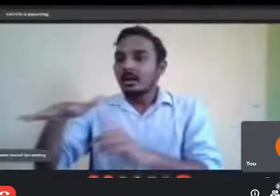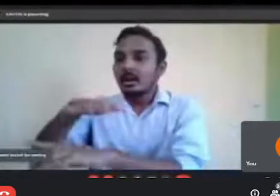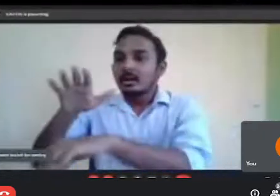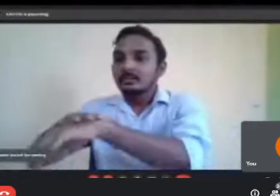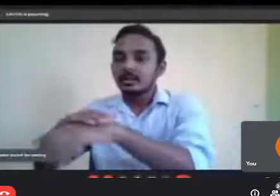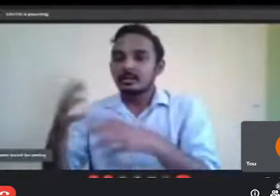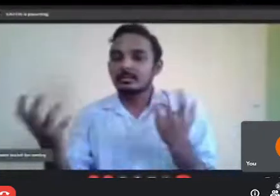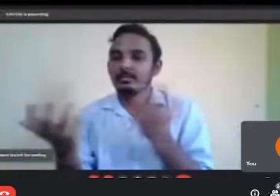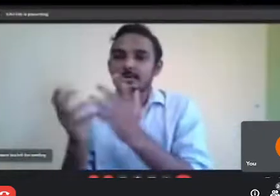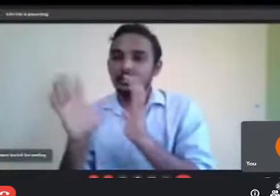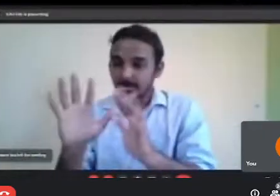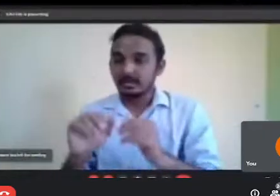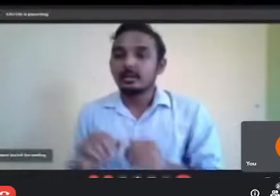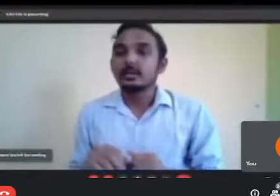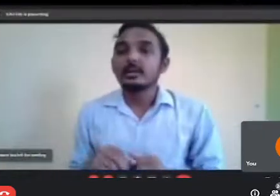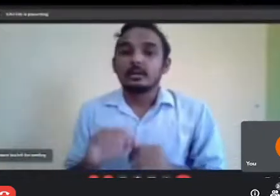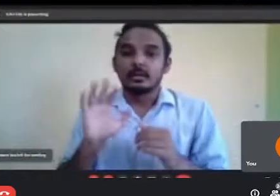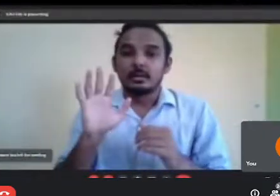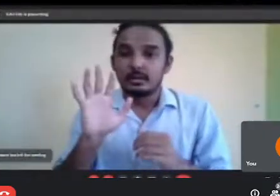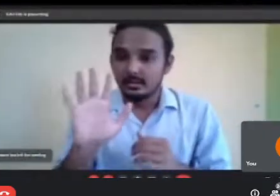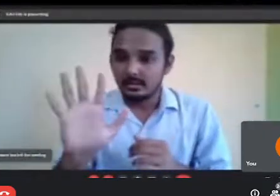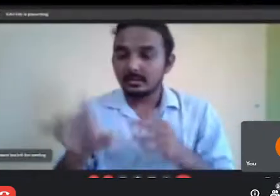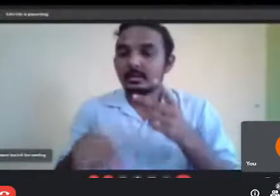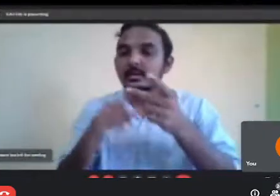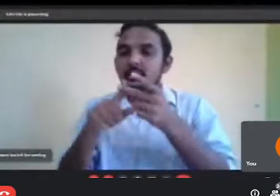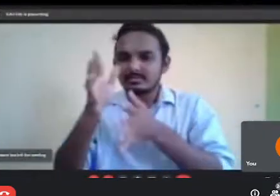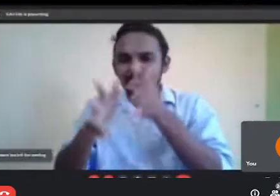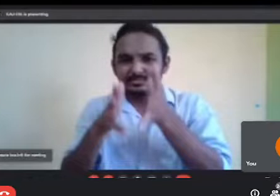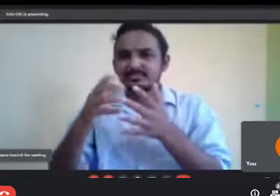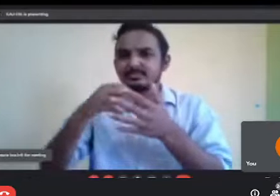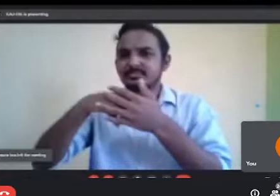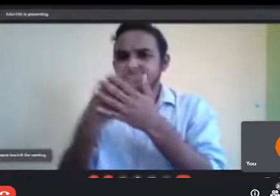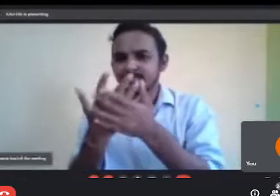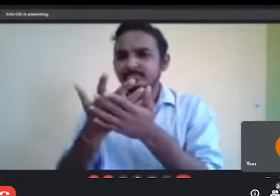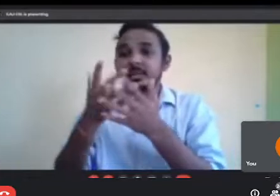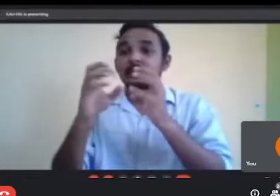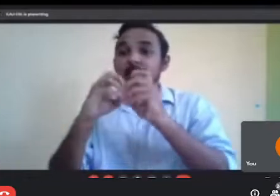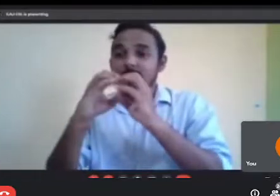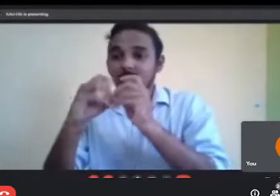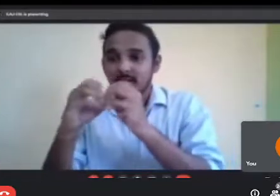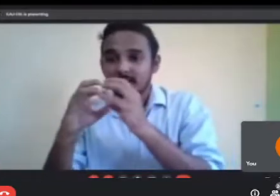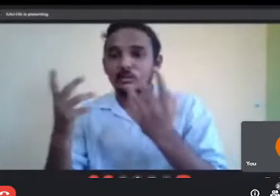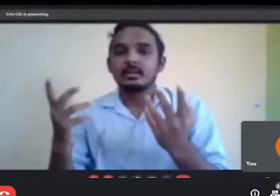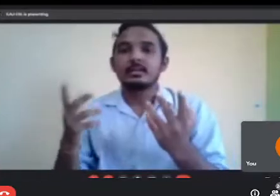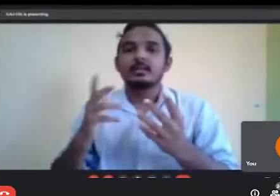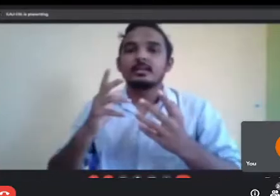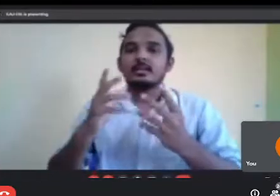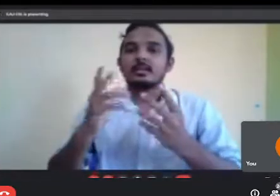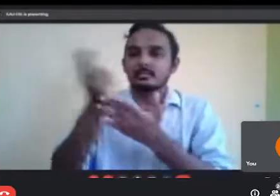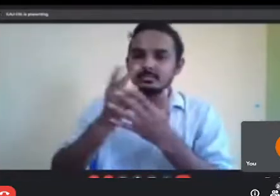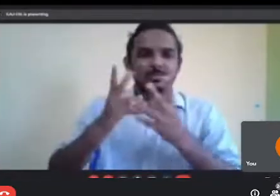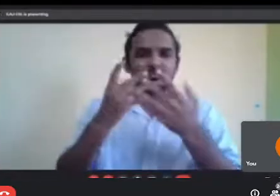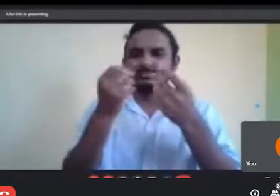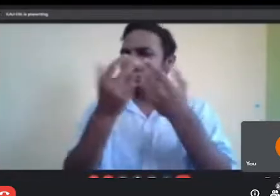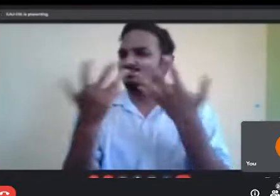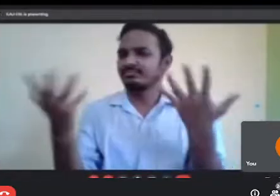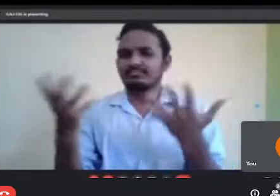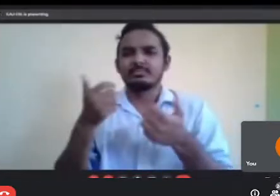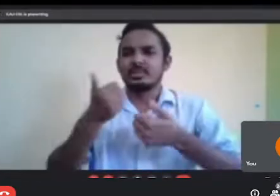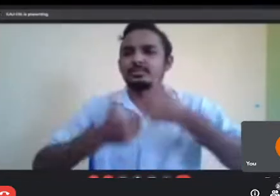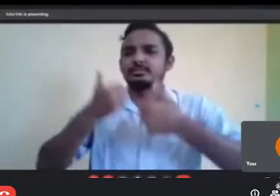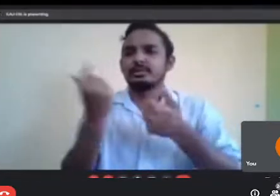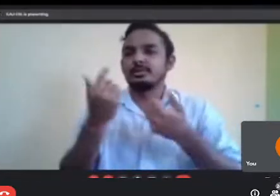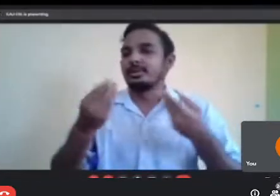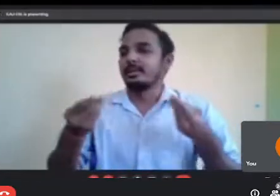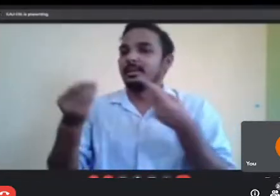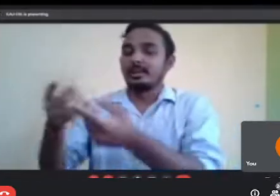was life, you know, what they saw around, real life English. And we would have mix of